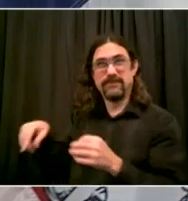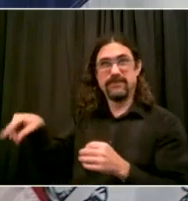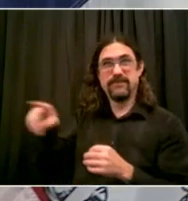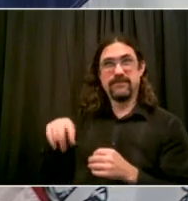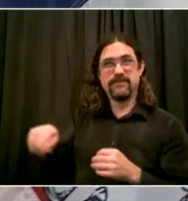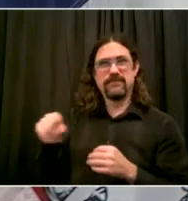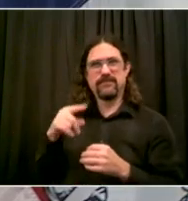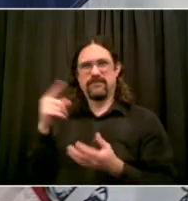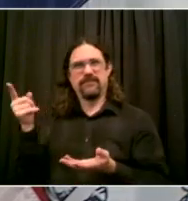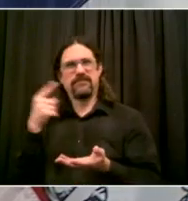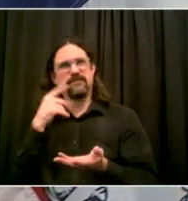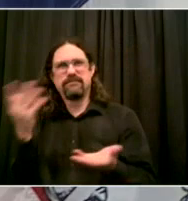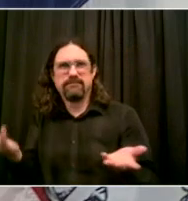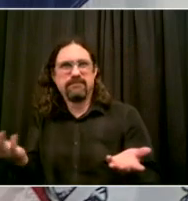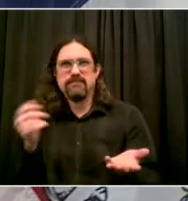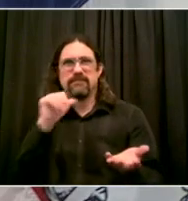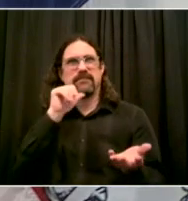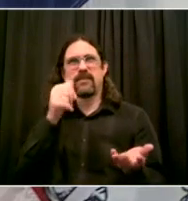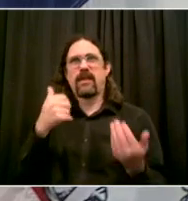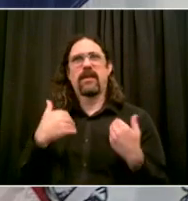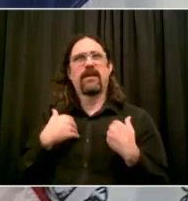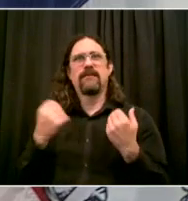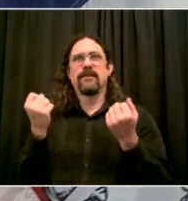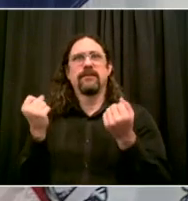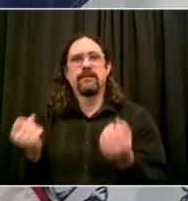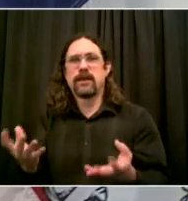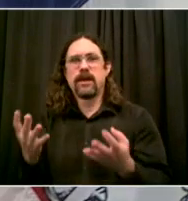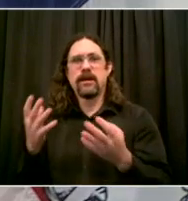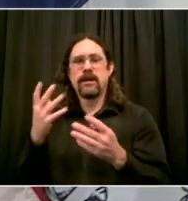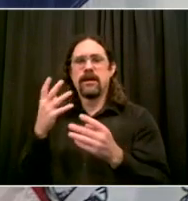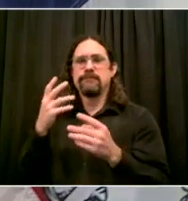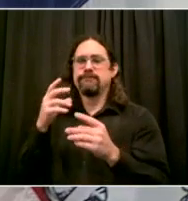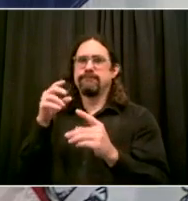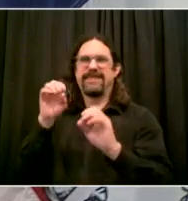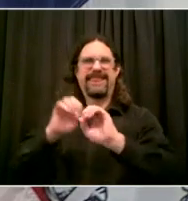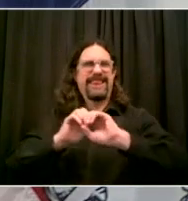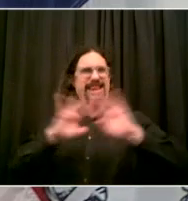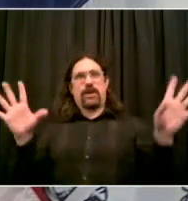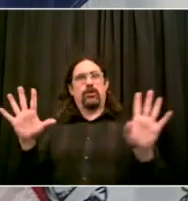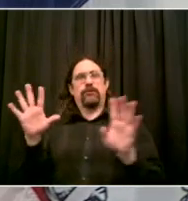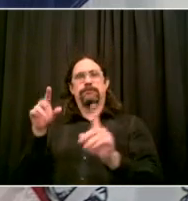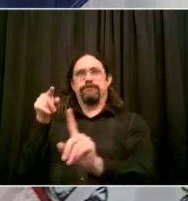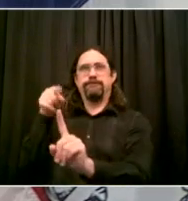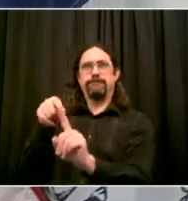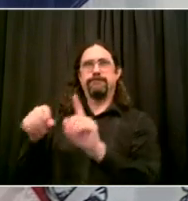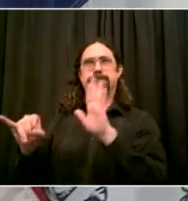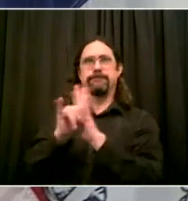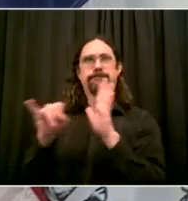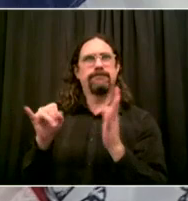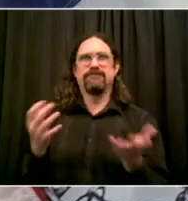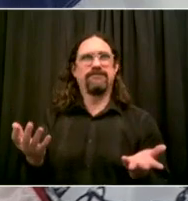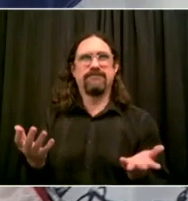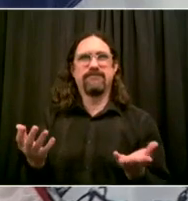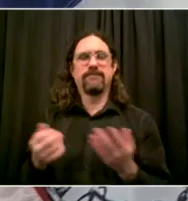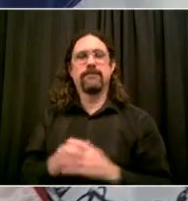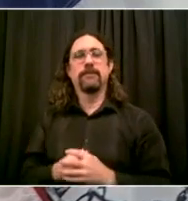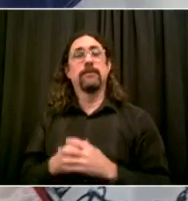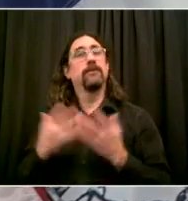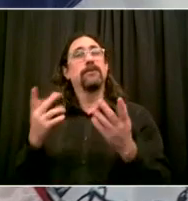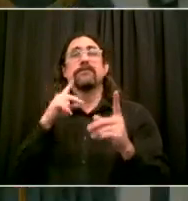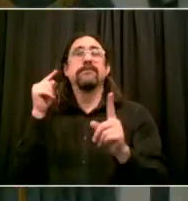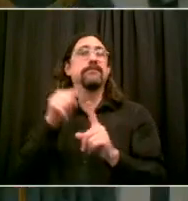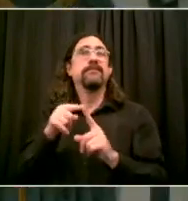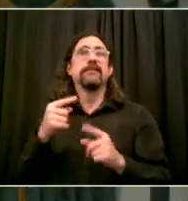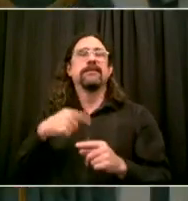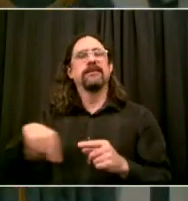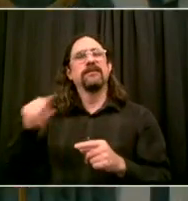real careful, and that's what I think describes the essence of the city strategy. Dr. Choksi, you want to add? Yes,